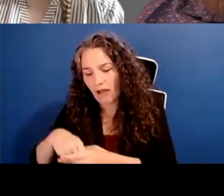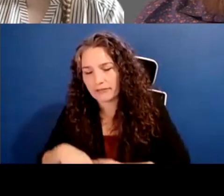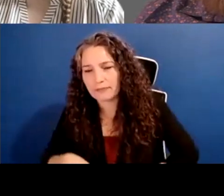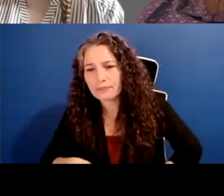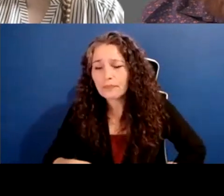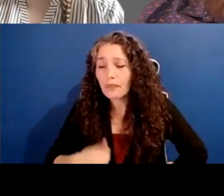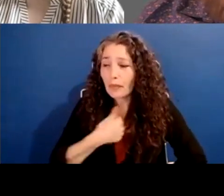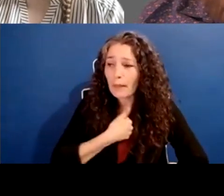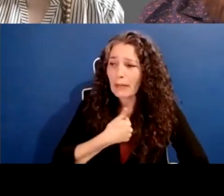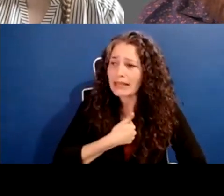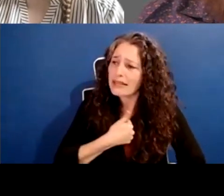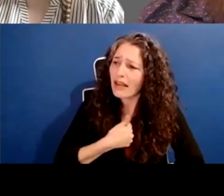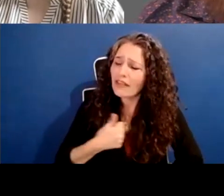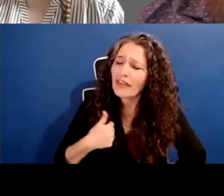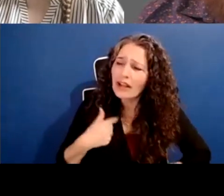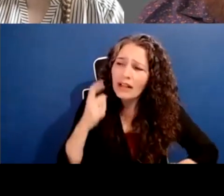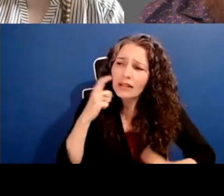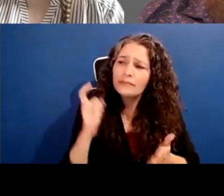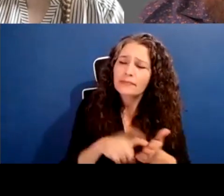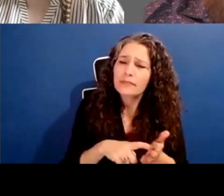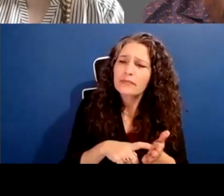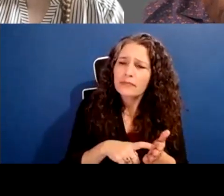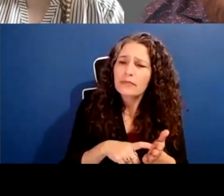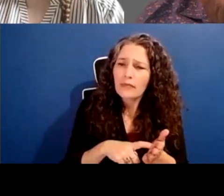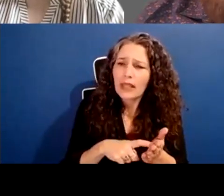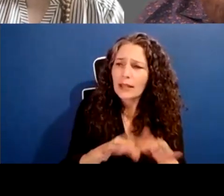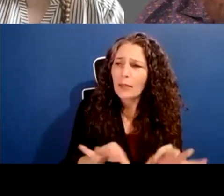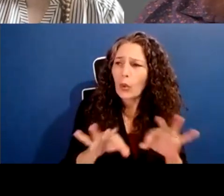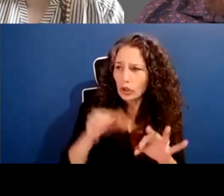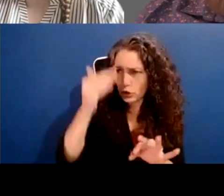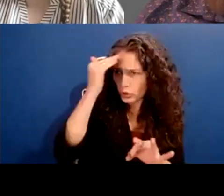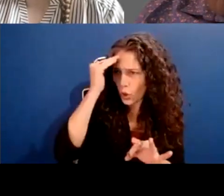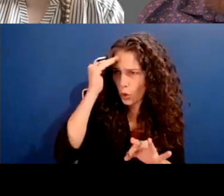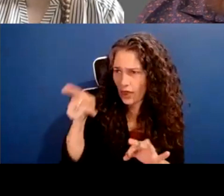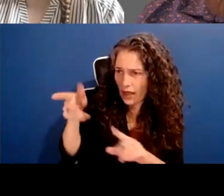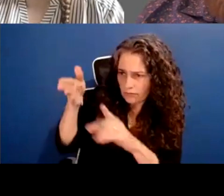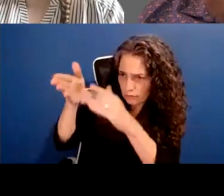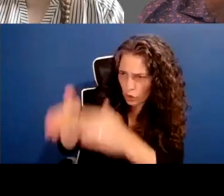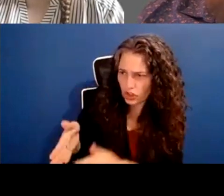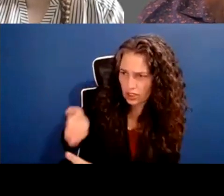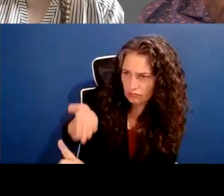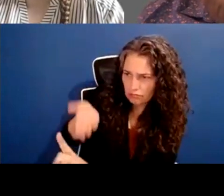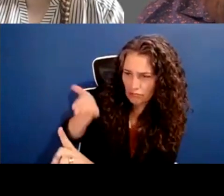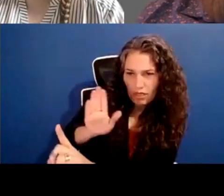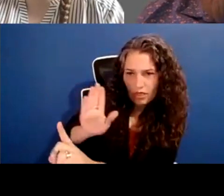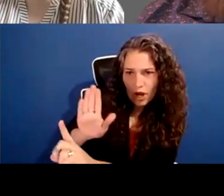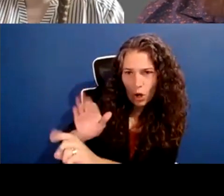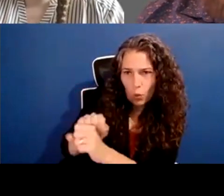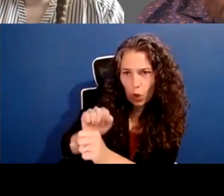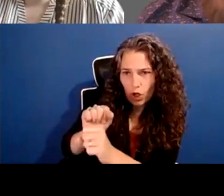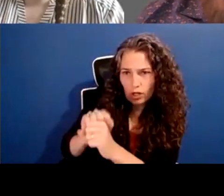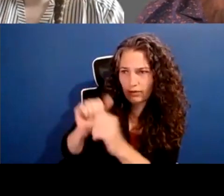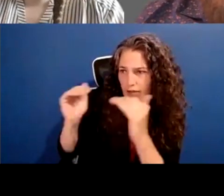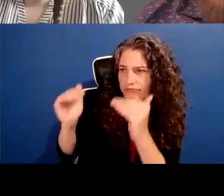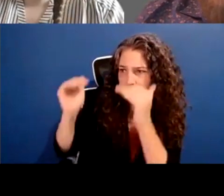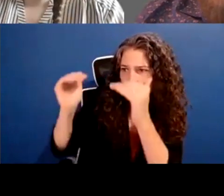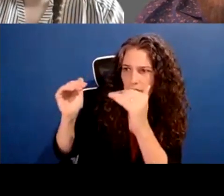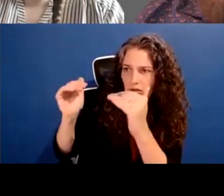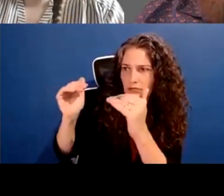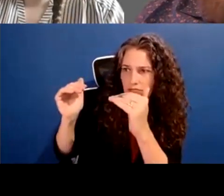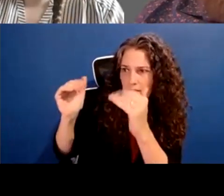me to get to understand the scholar's work. So, if they've written some articles, I would definitely check that